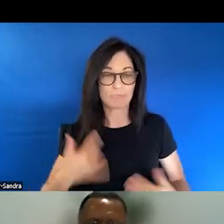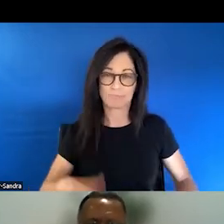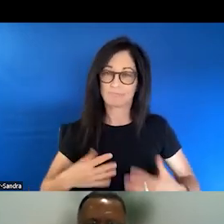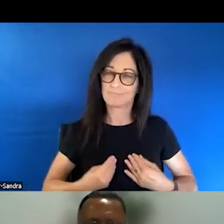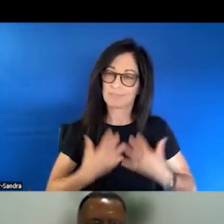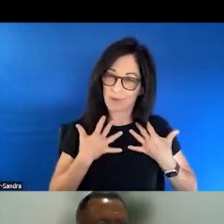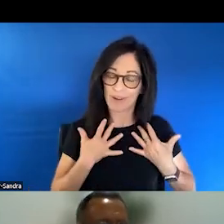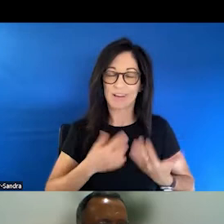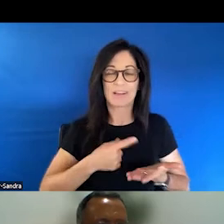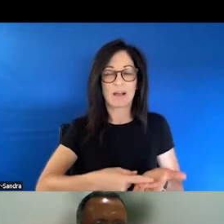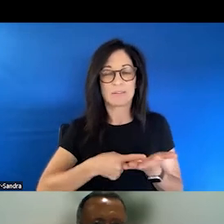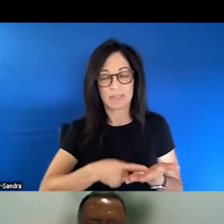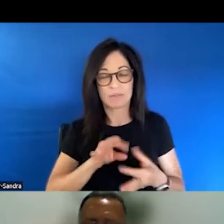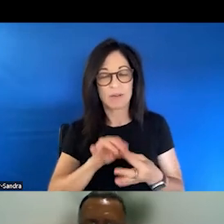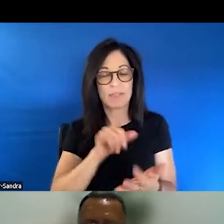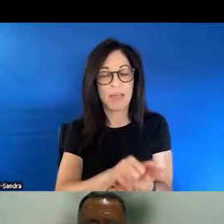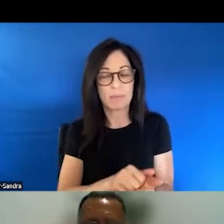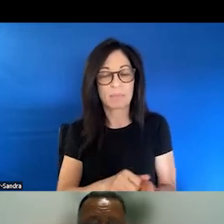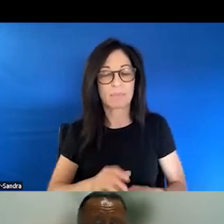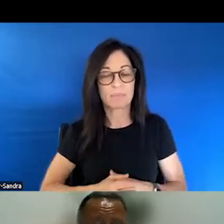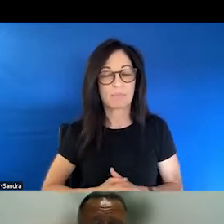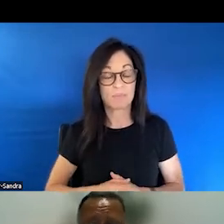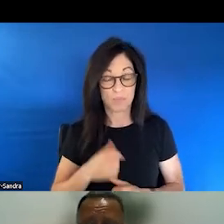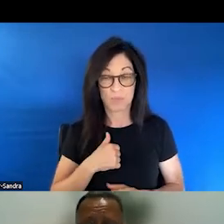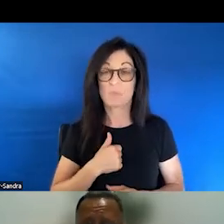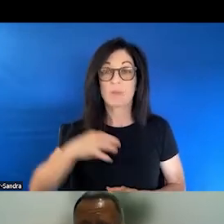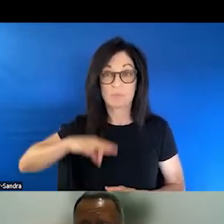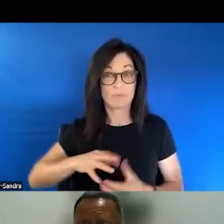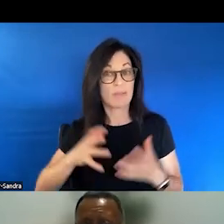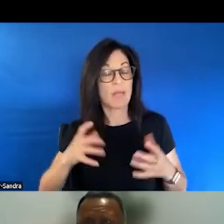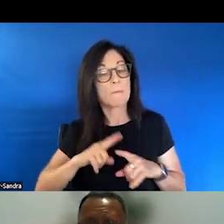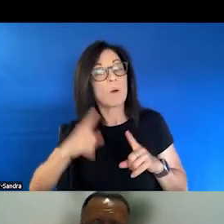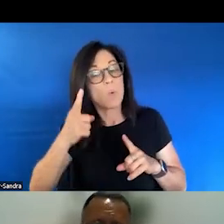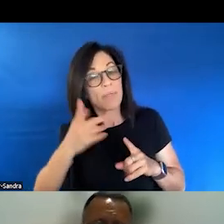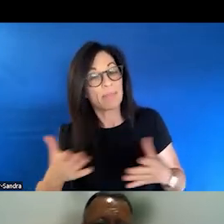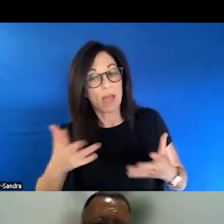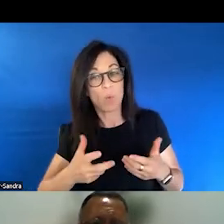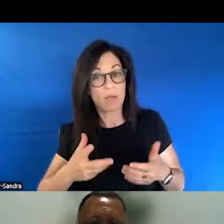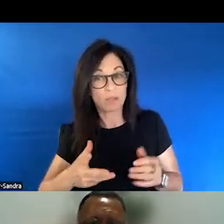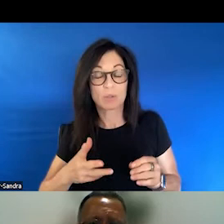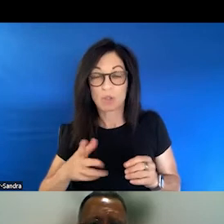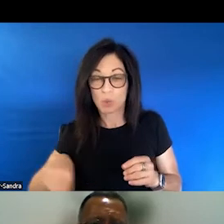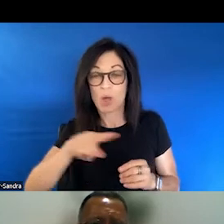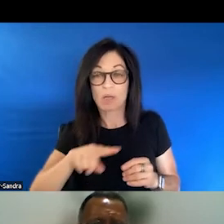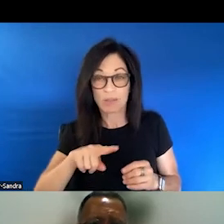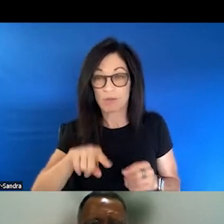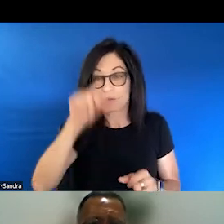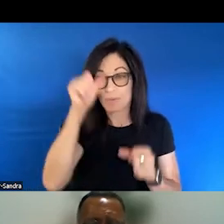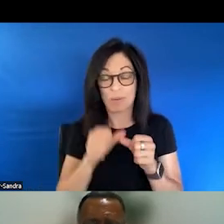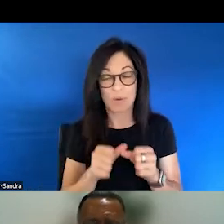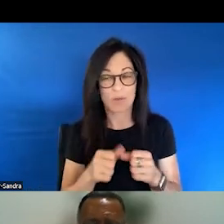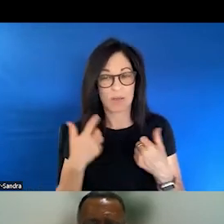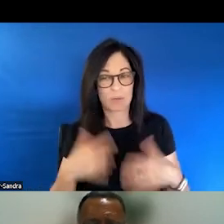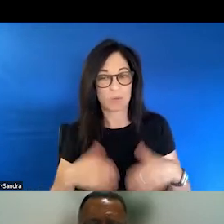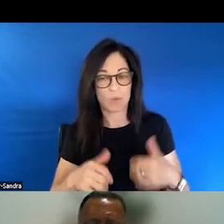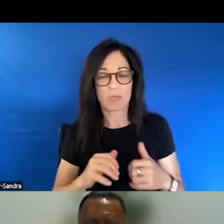in this regard, and we've taken a lot from it. But one of the things I really want to just leave folks with is just the emphasis on how critical